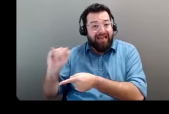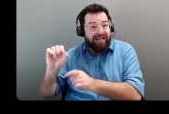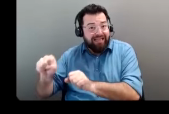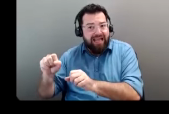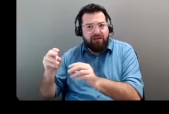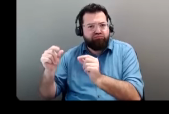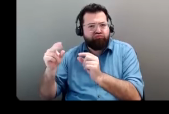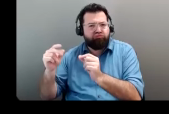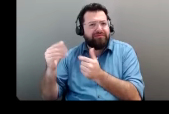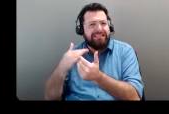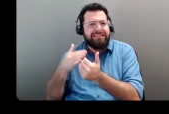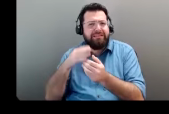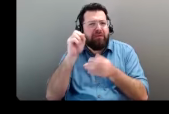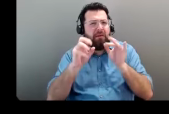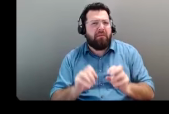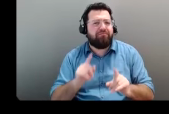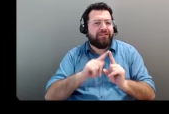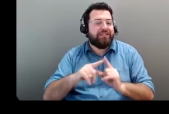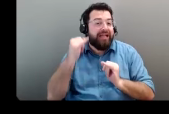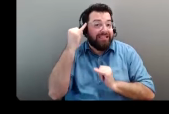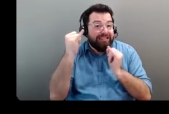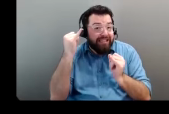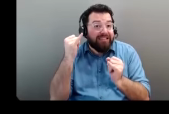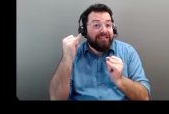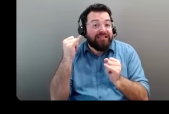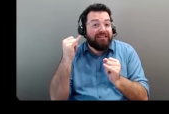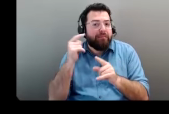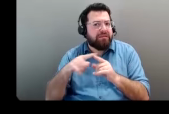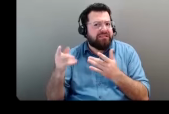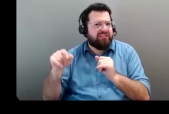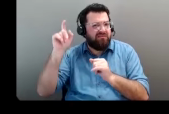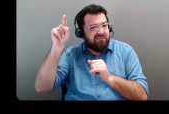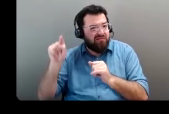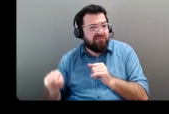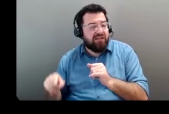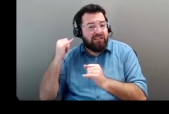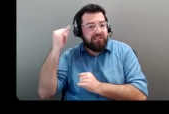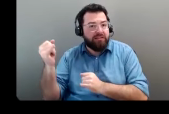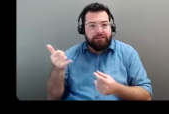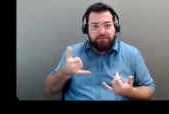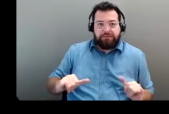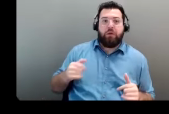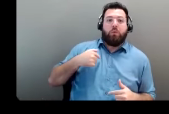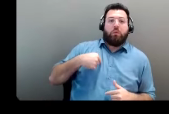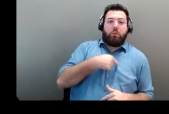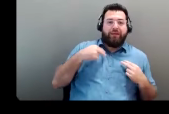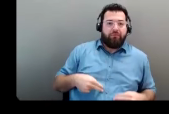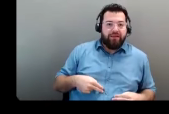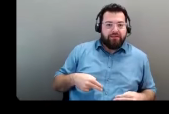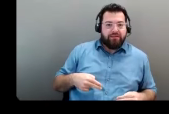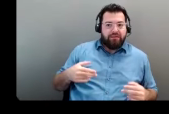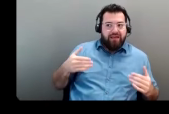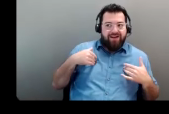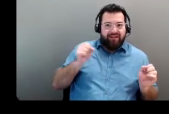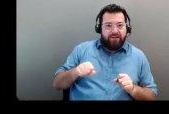you a lot of divergent ideas, but even within that subset, like we still have the ability to really